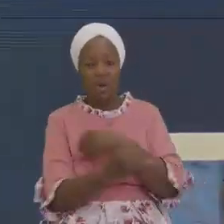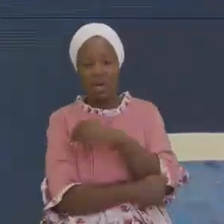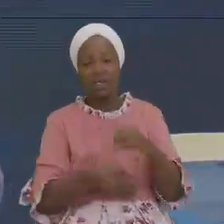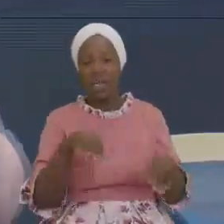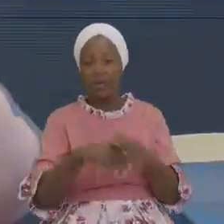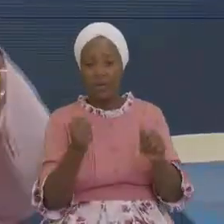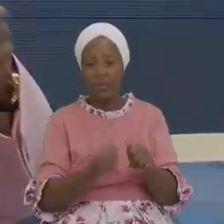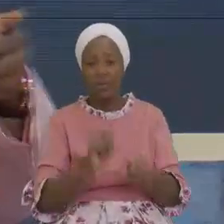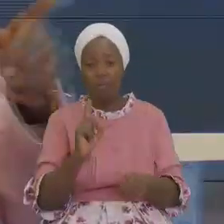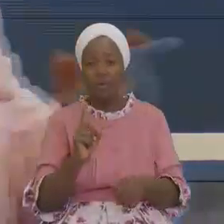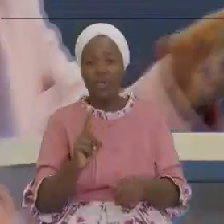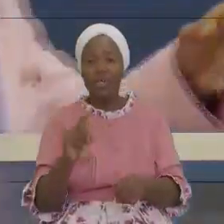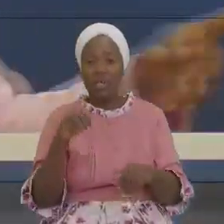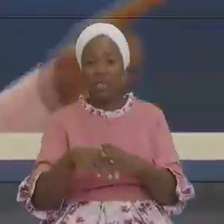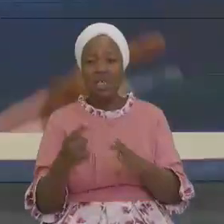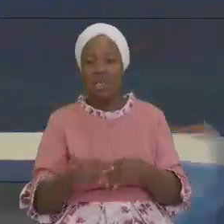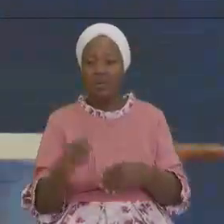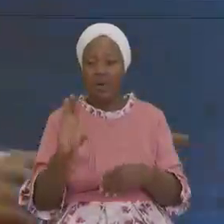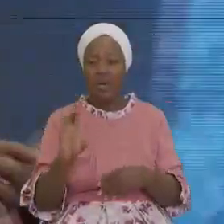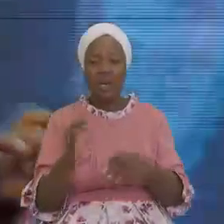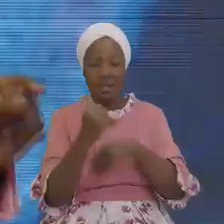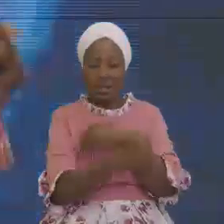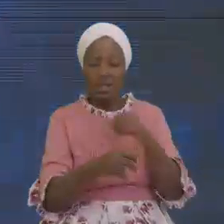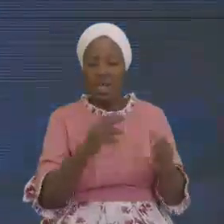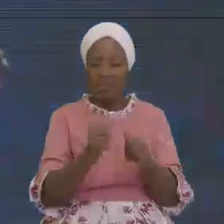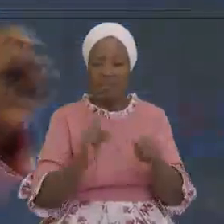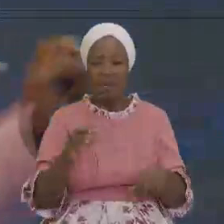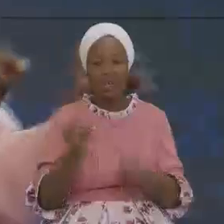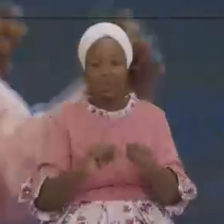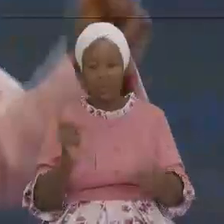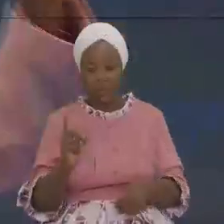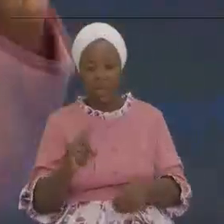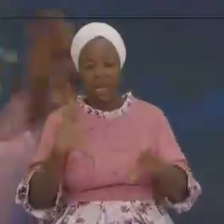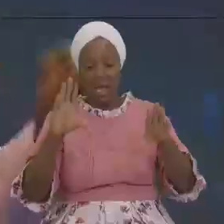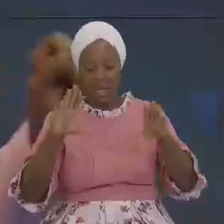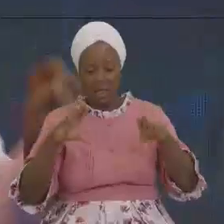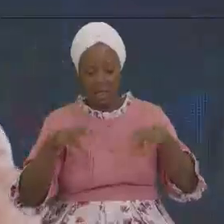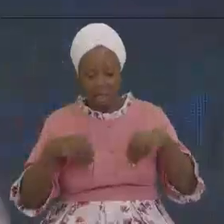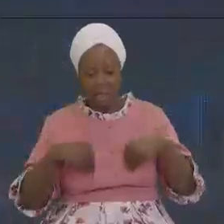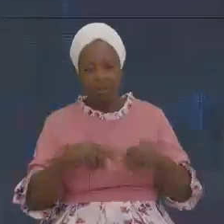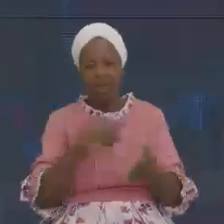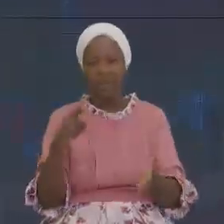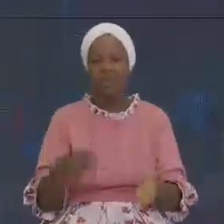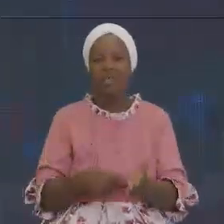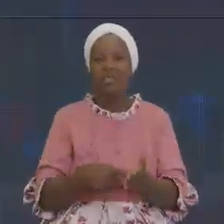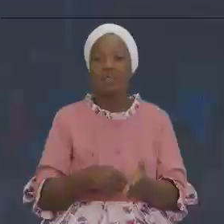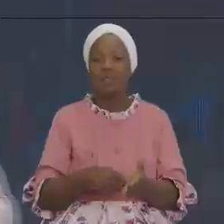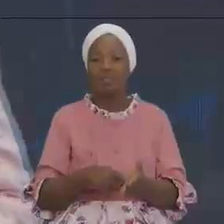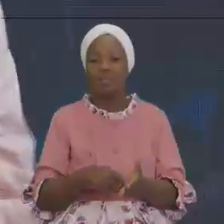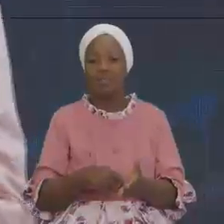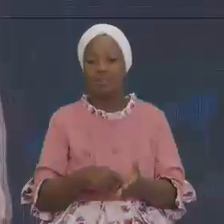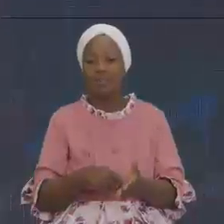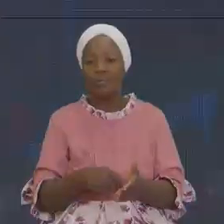everyone in our continent, everyone everywhere, accept this.